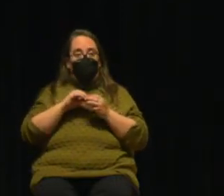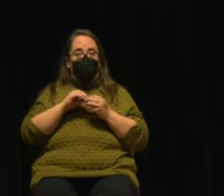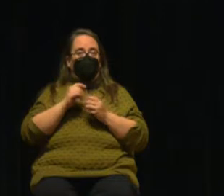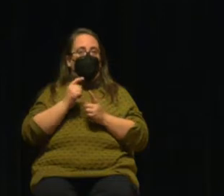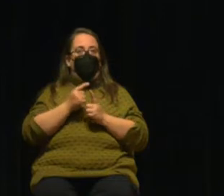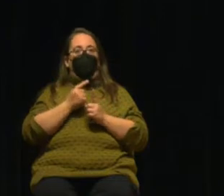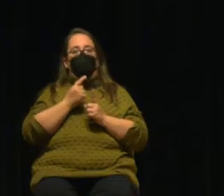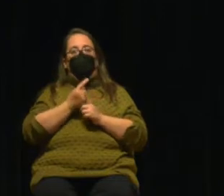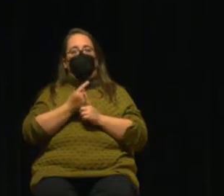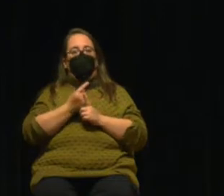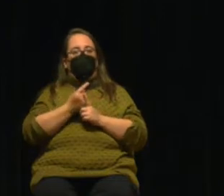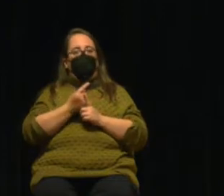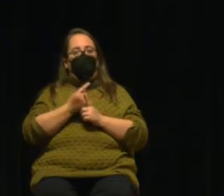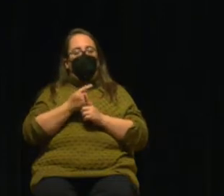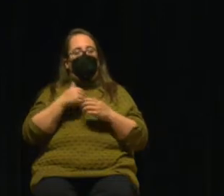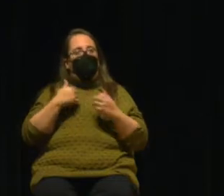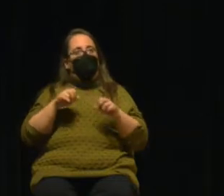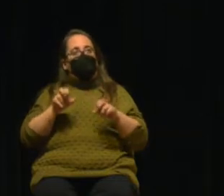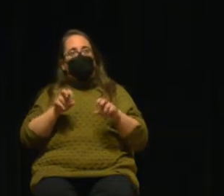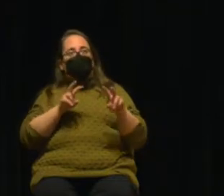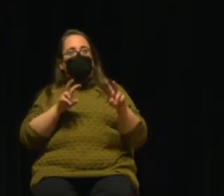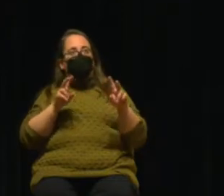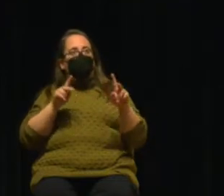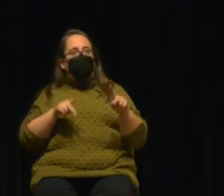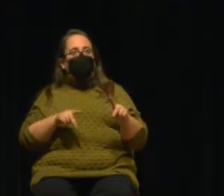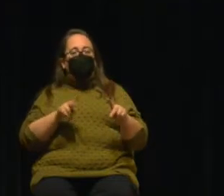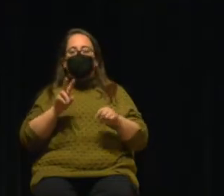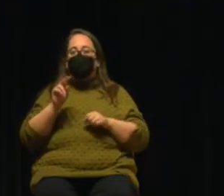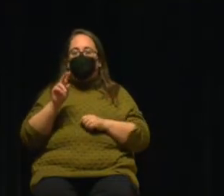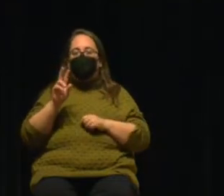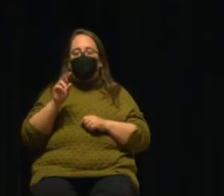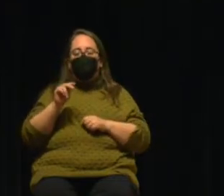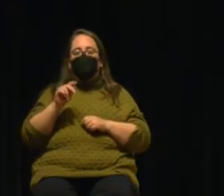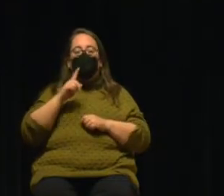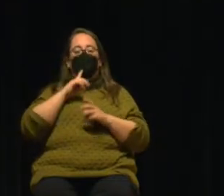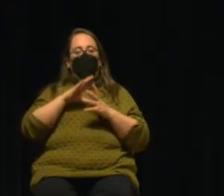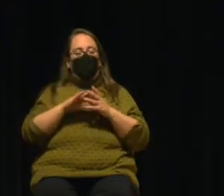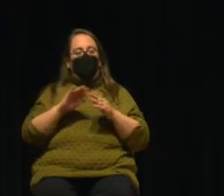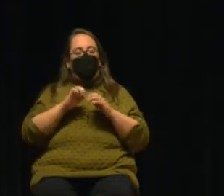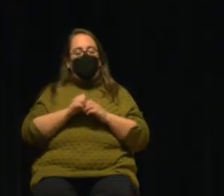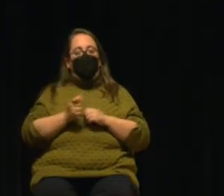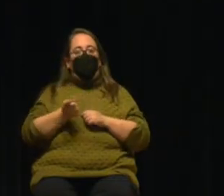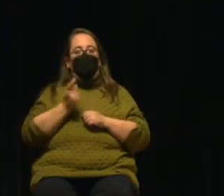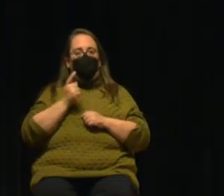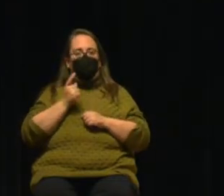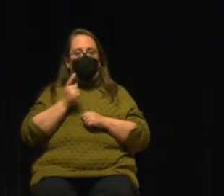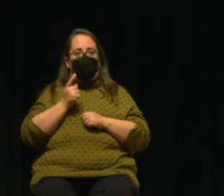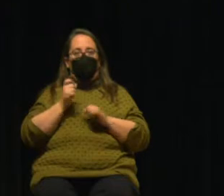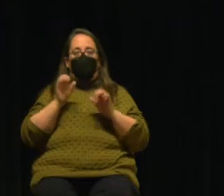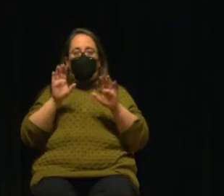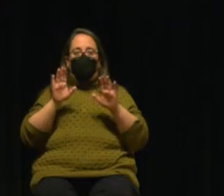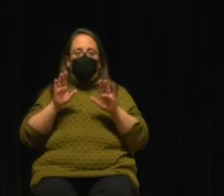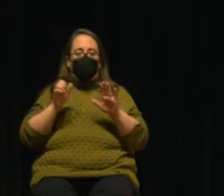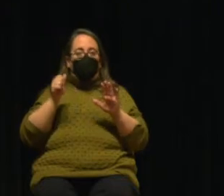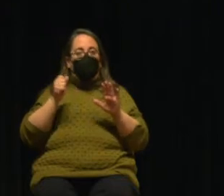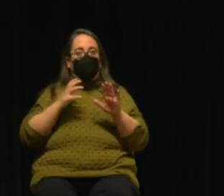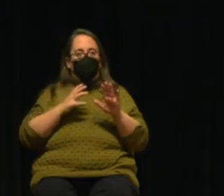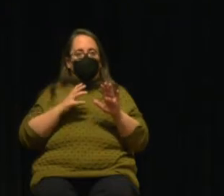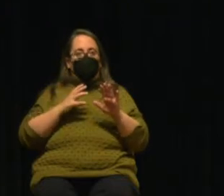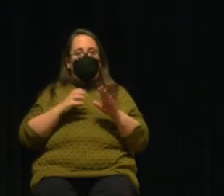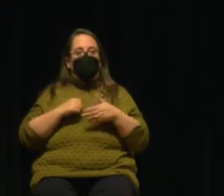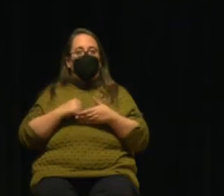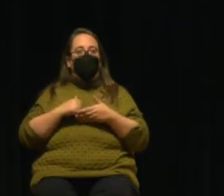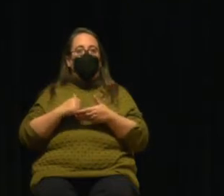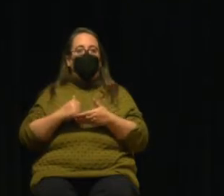lone heroic individual. Rather, it is the story of how one remarkable man